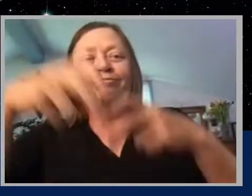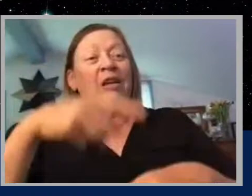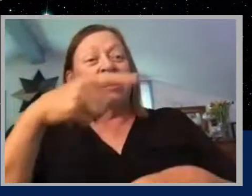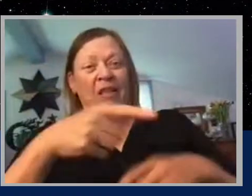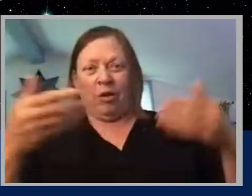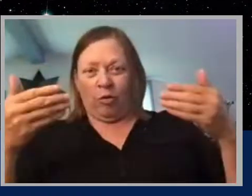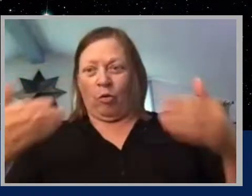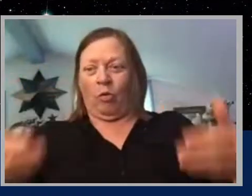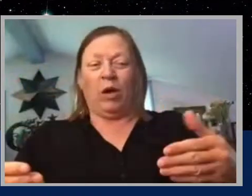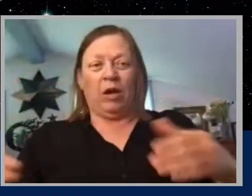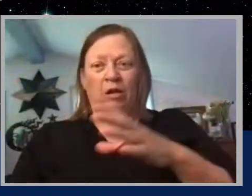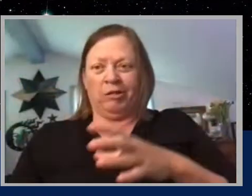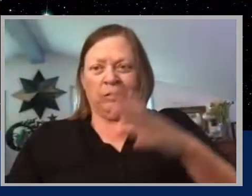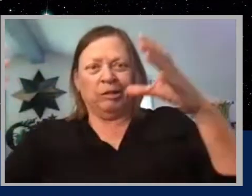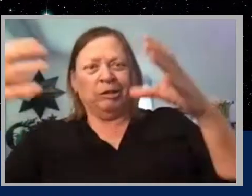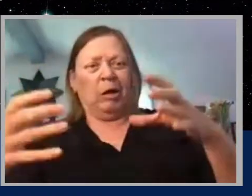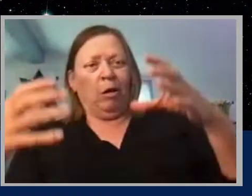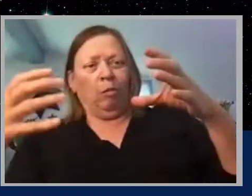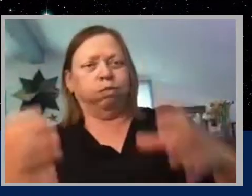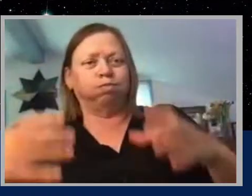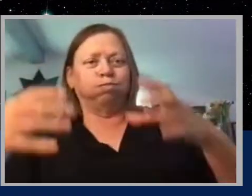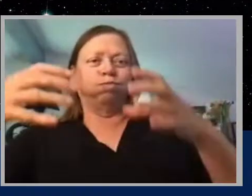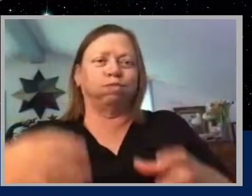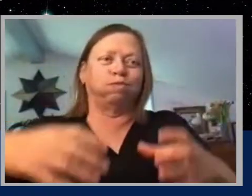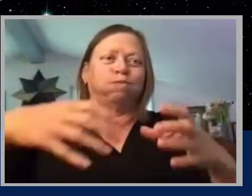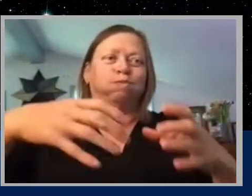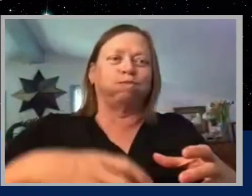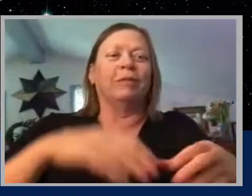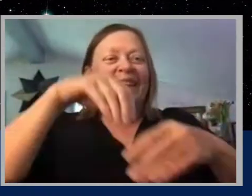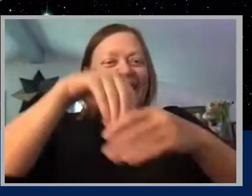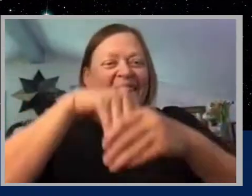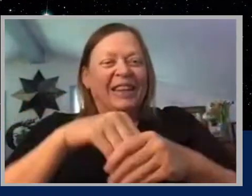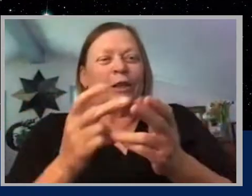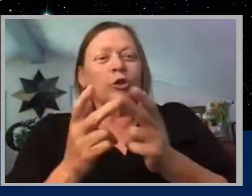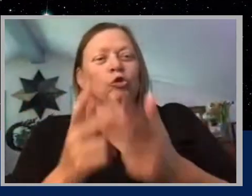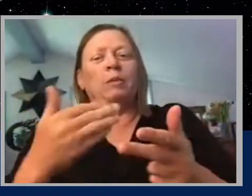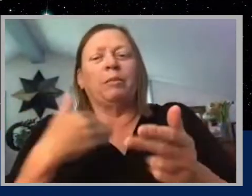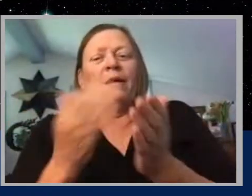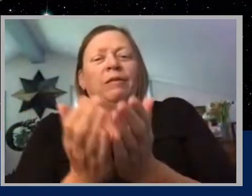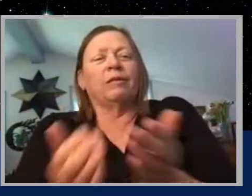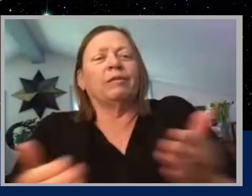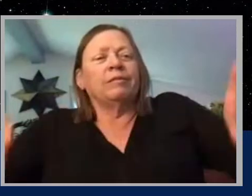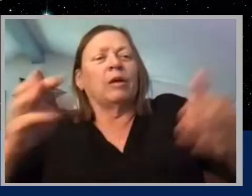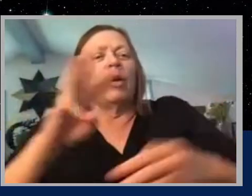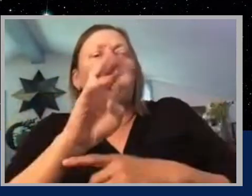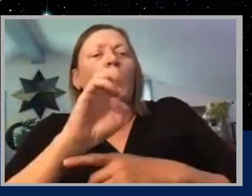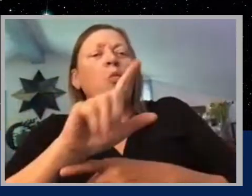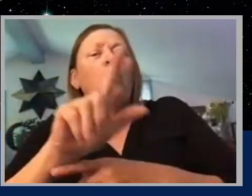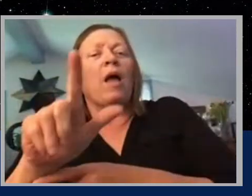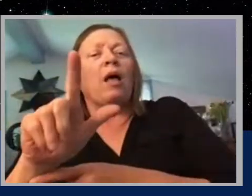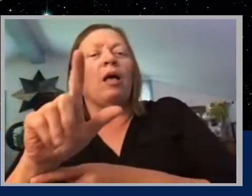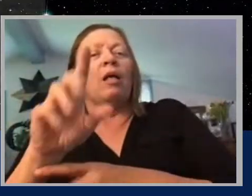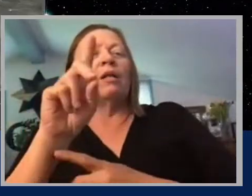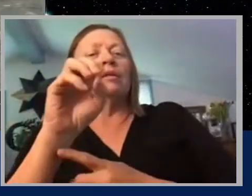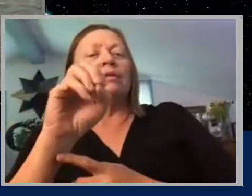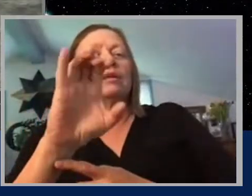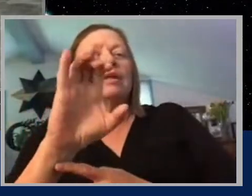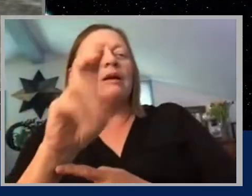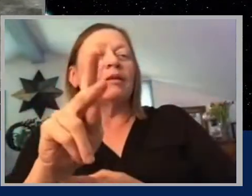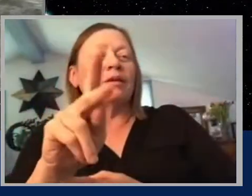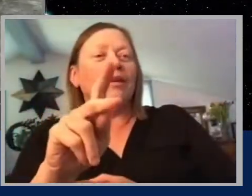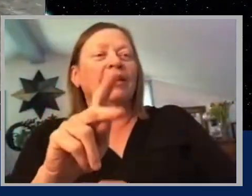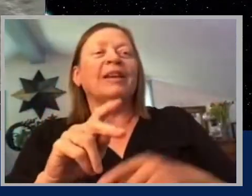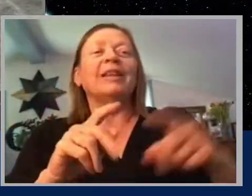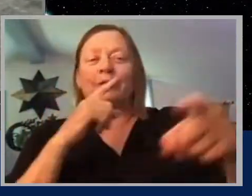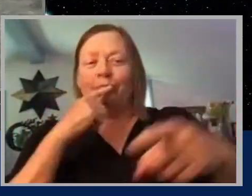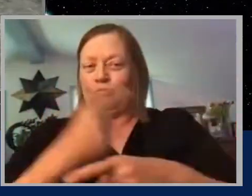of the ship, right? It does. So we're a little bit different. We do not get the crew out